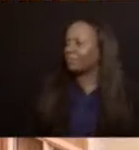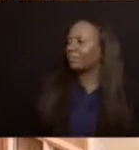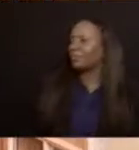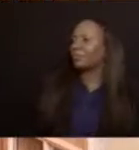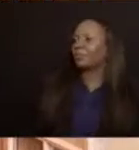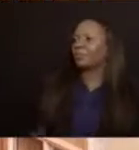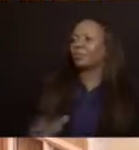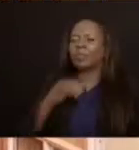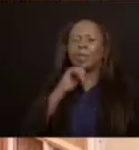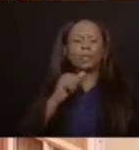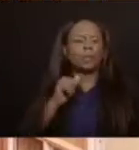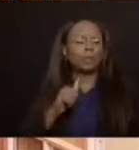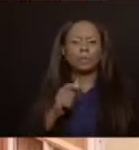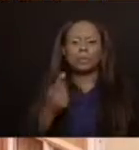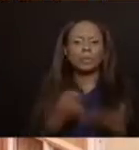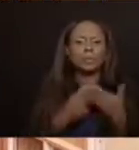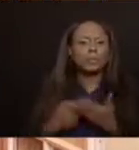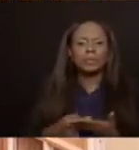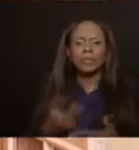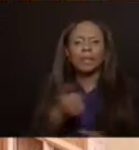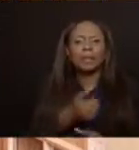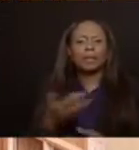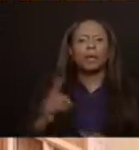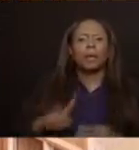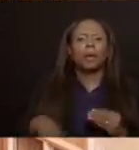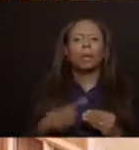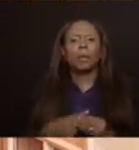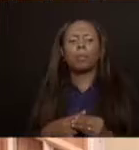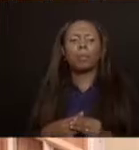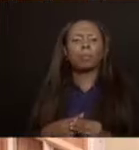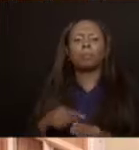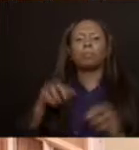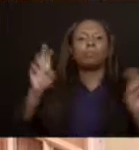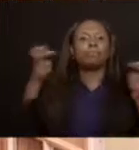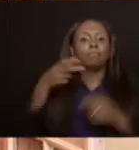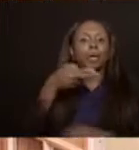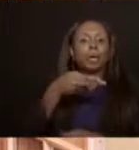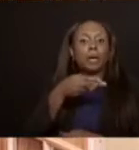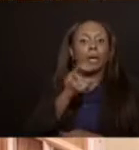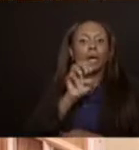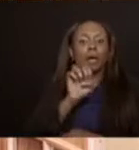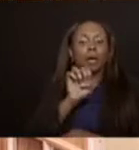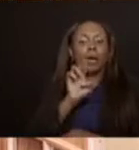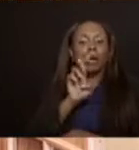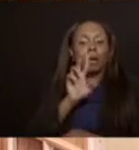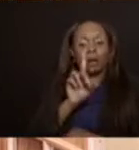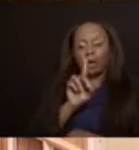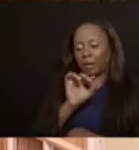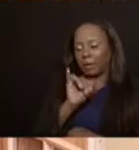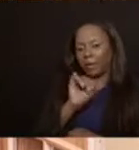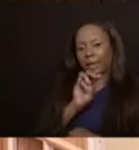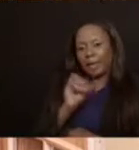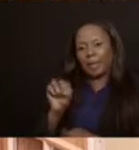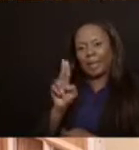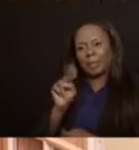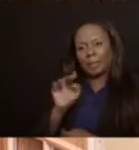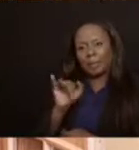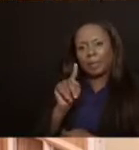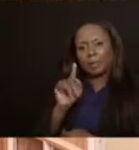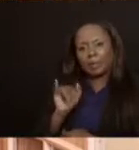herd immunity so much, because what we want is for each Barbadian, as far as possible, to take